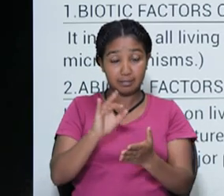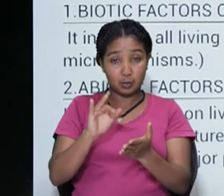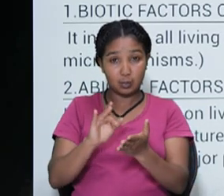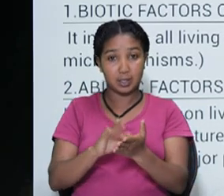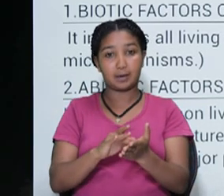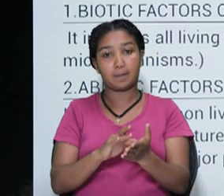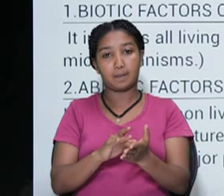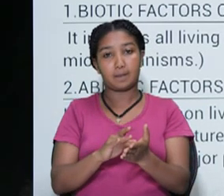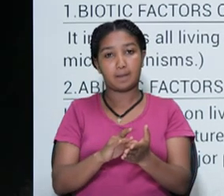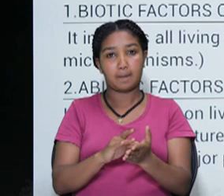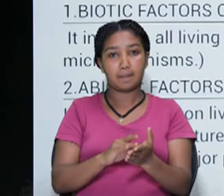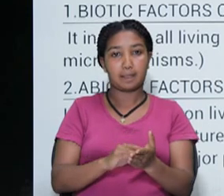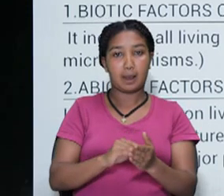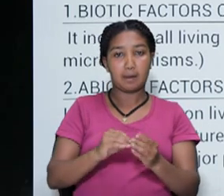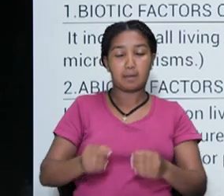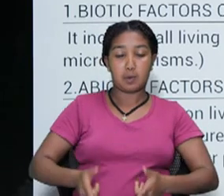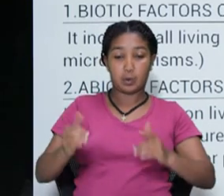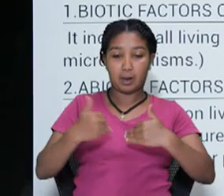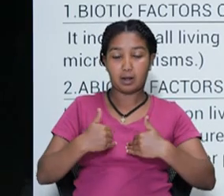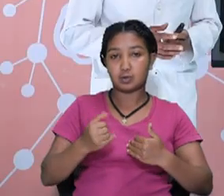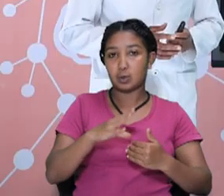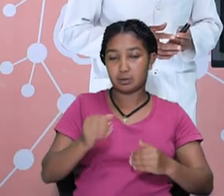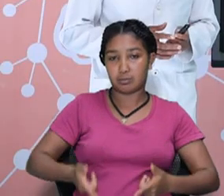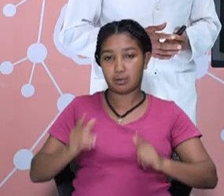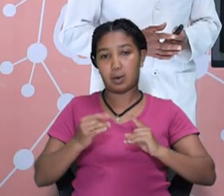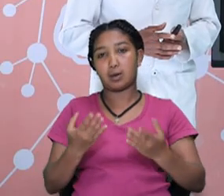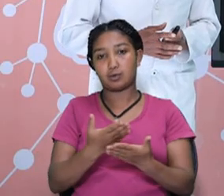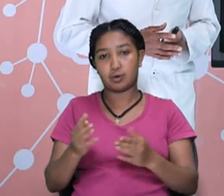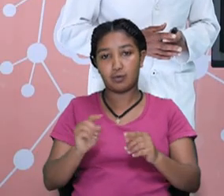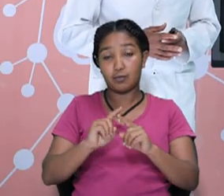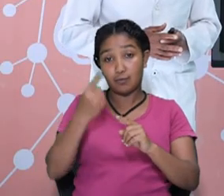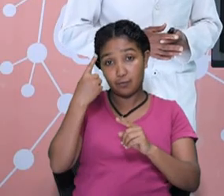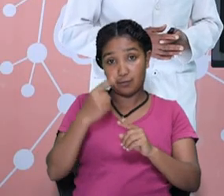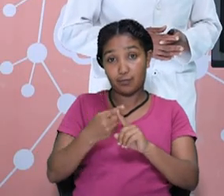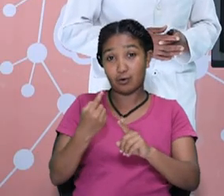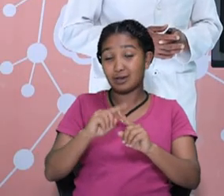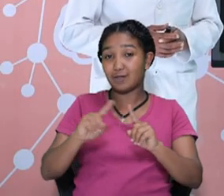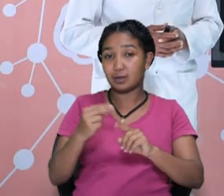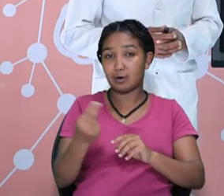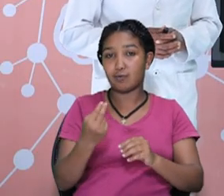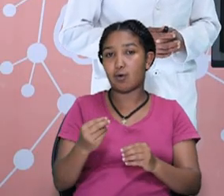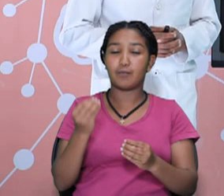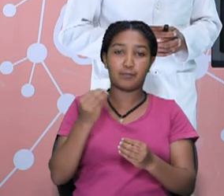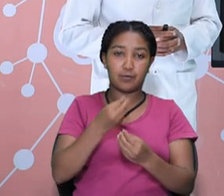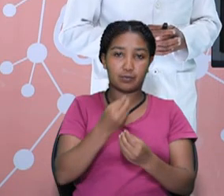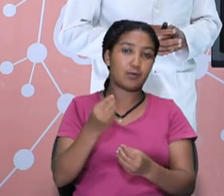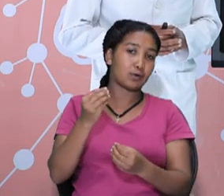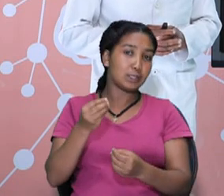between biotic and abiotic factors within ecosystems for different purposes, for food,